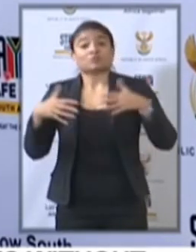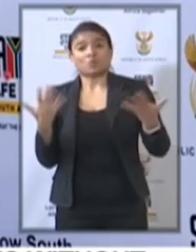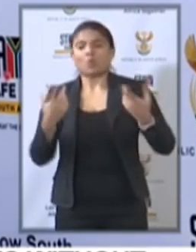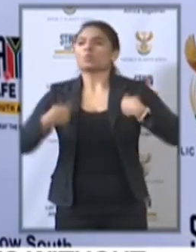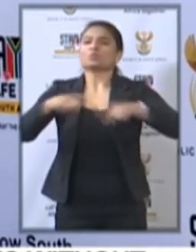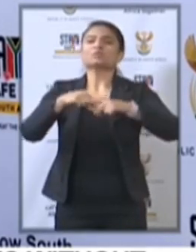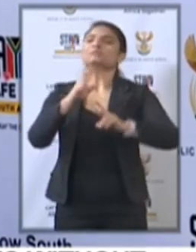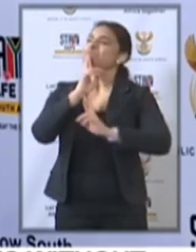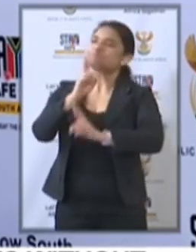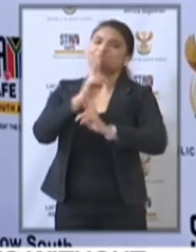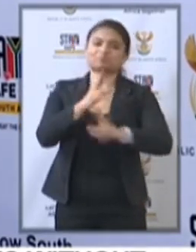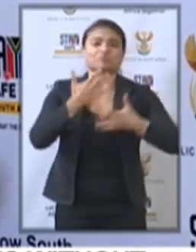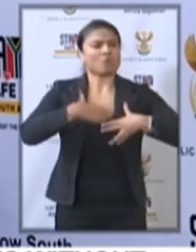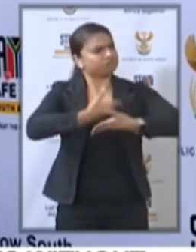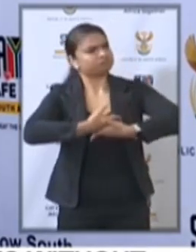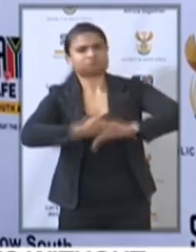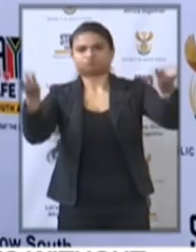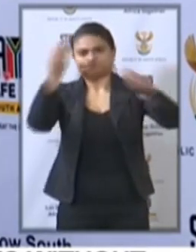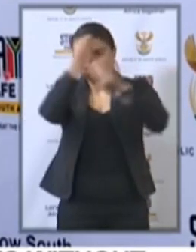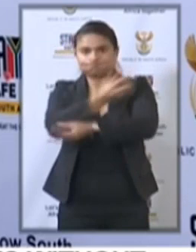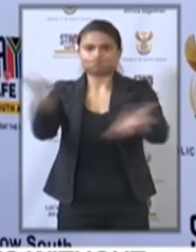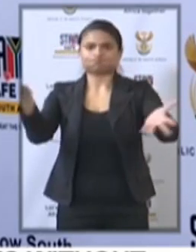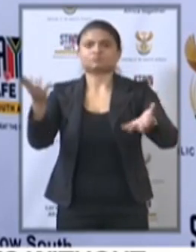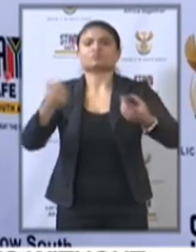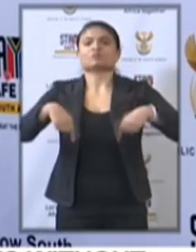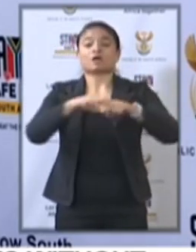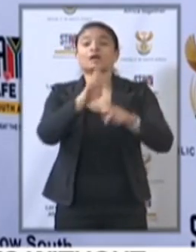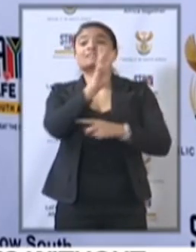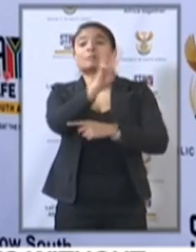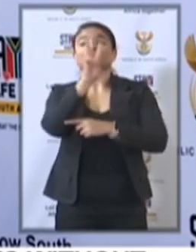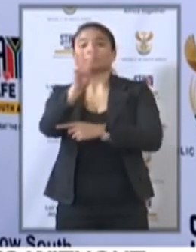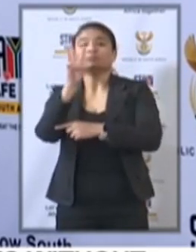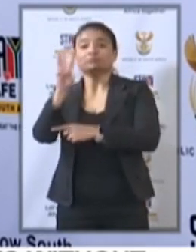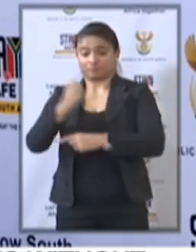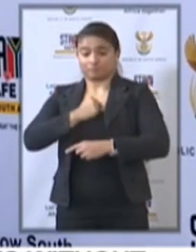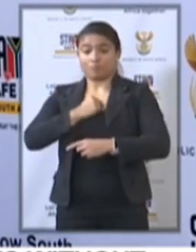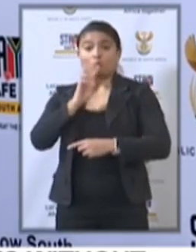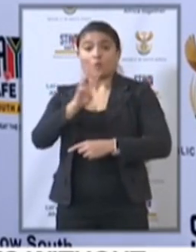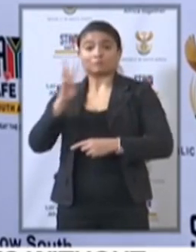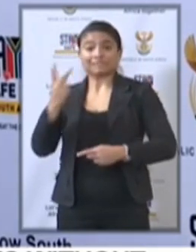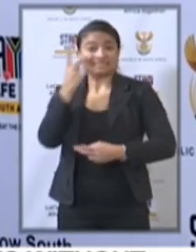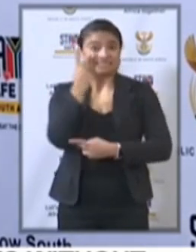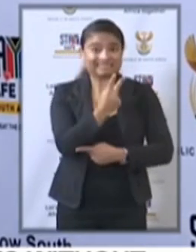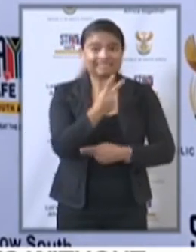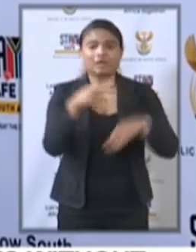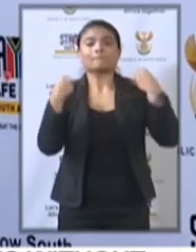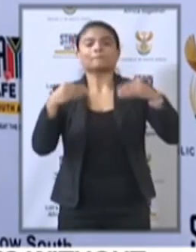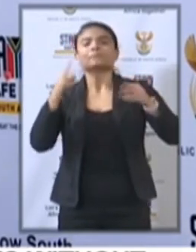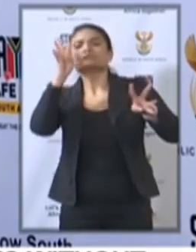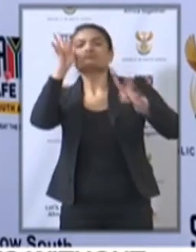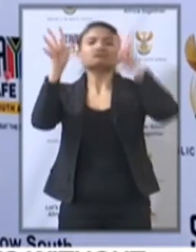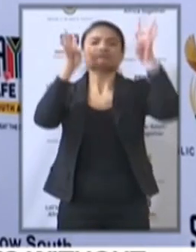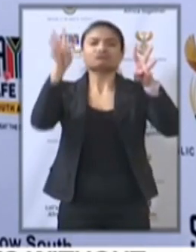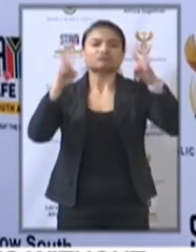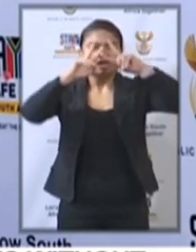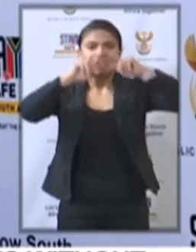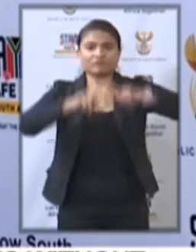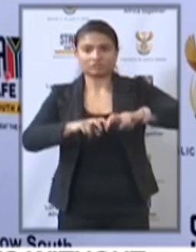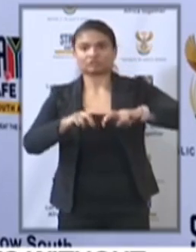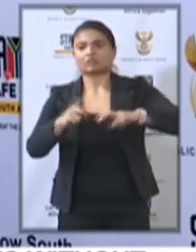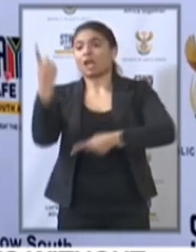a report, which will be on our website, on the latest business innovation survey that we undertook last